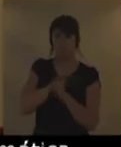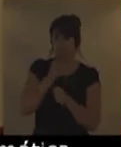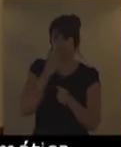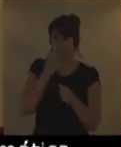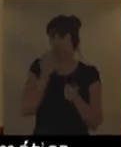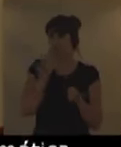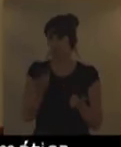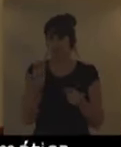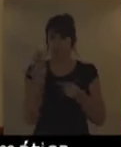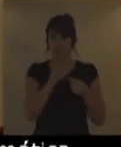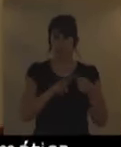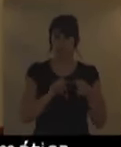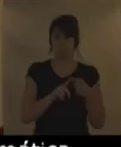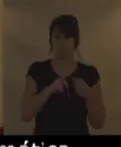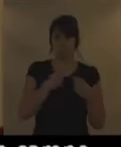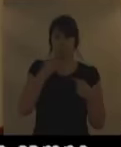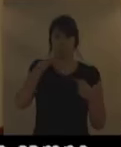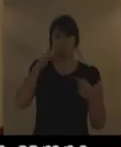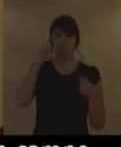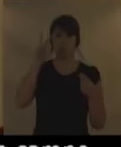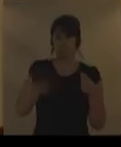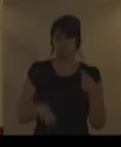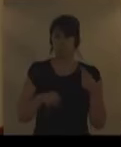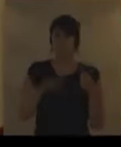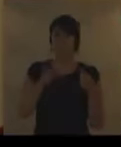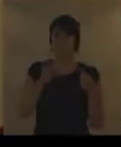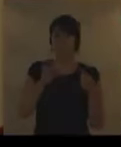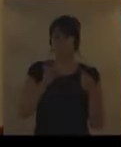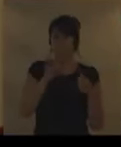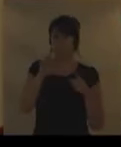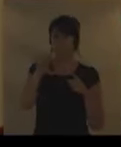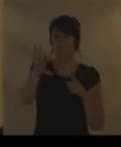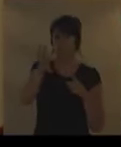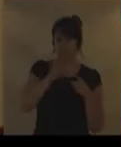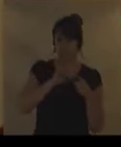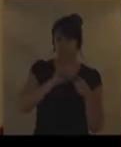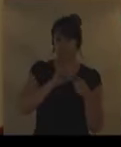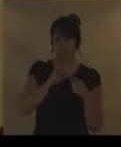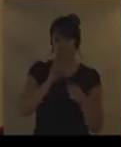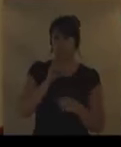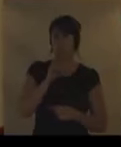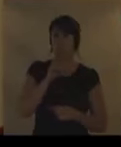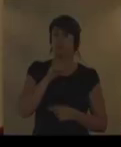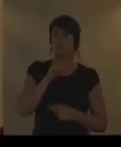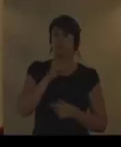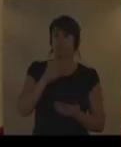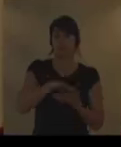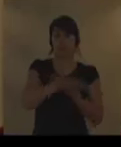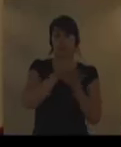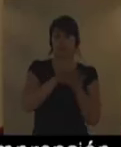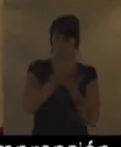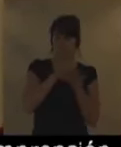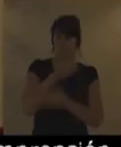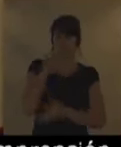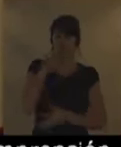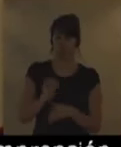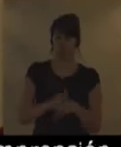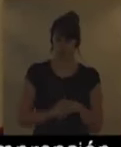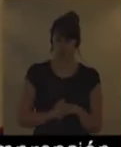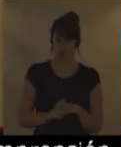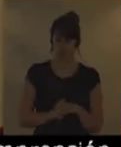recognition and understanding of the French Sign Language gestures by Anneli Brafor